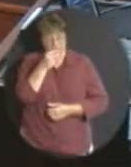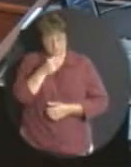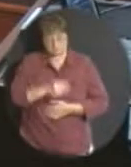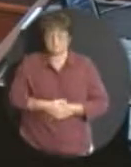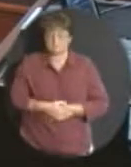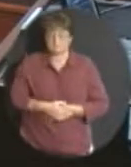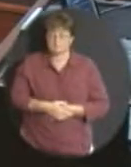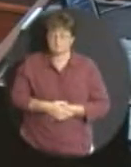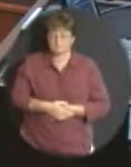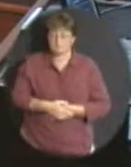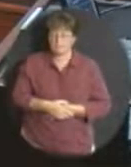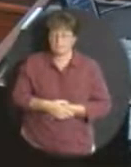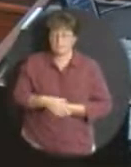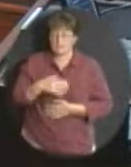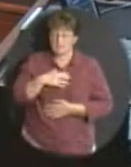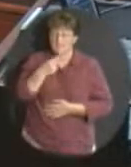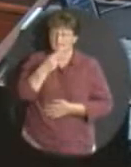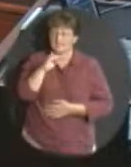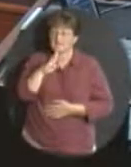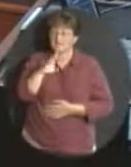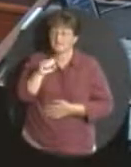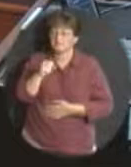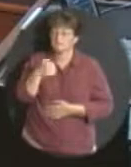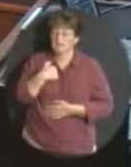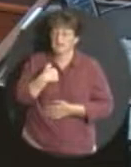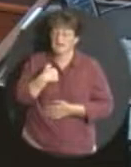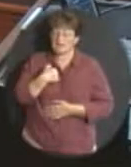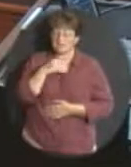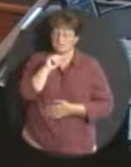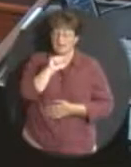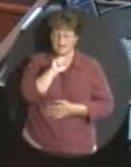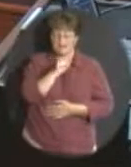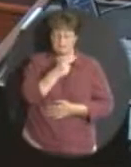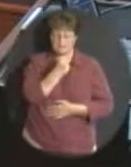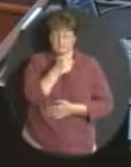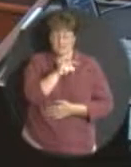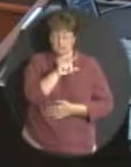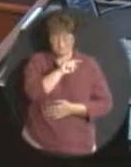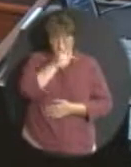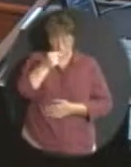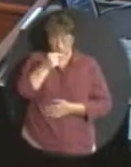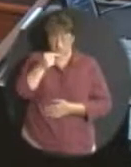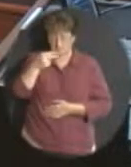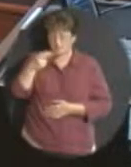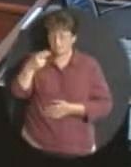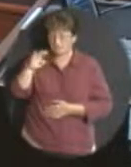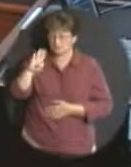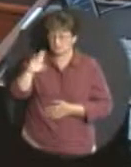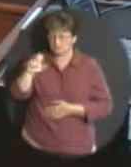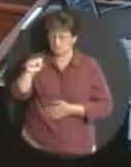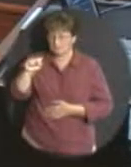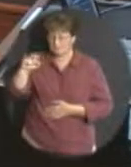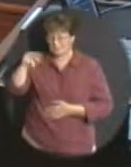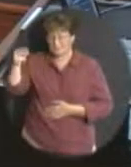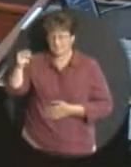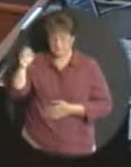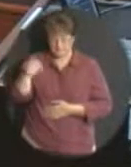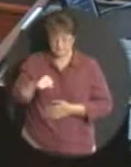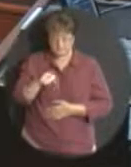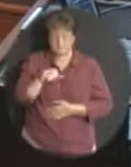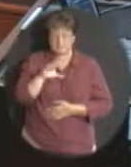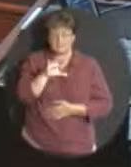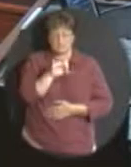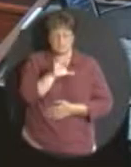All right, Ms. Hibbs, we have a motion by Ms. Ashley and a second by Mr. Scheer. Would you call the roll, please? Mrs. Felter, Yes.